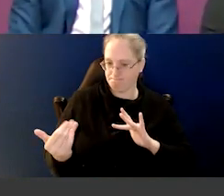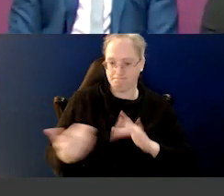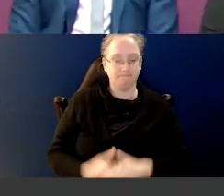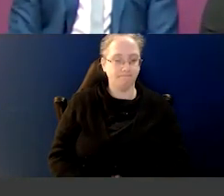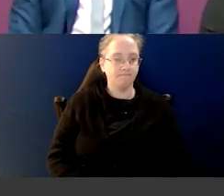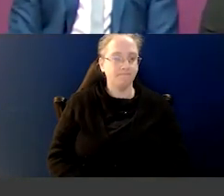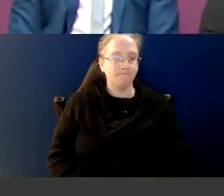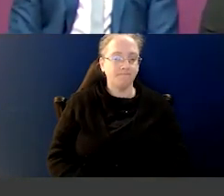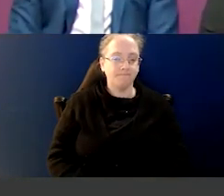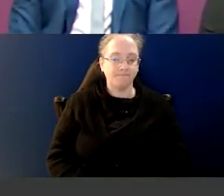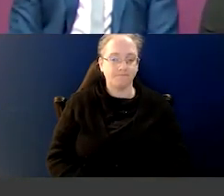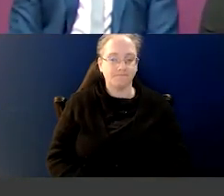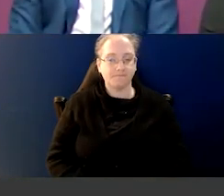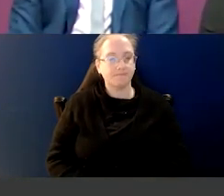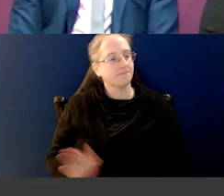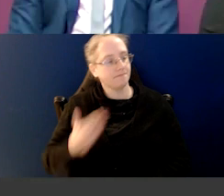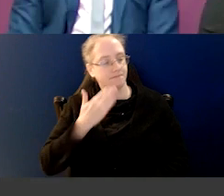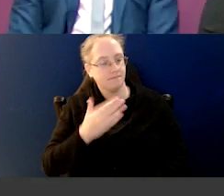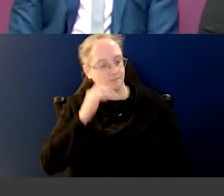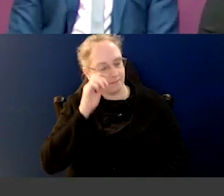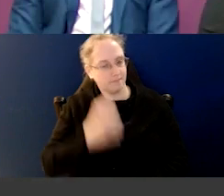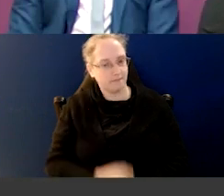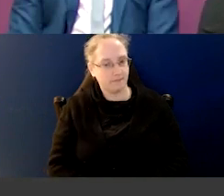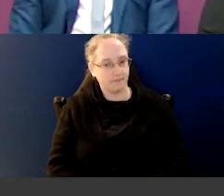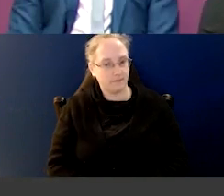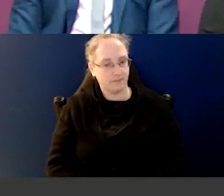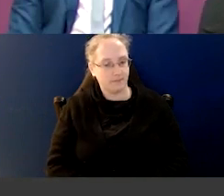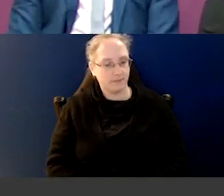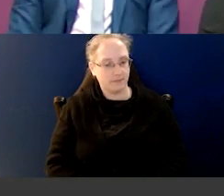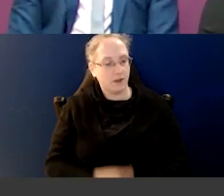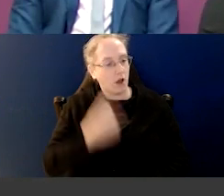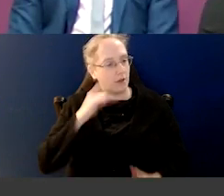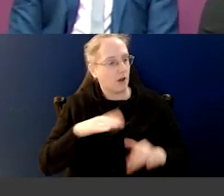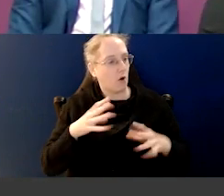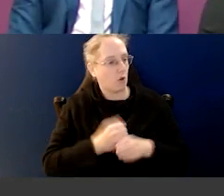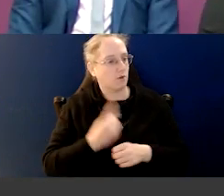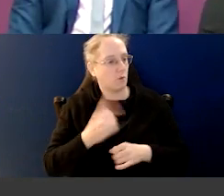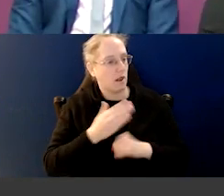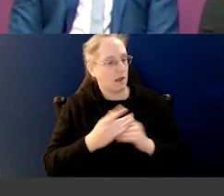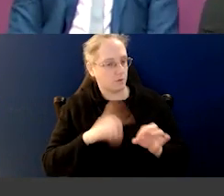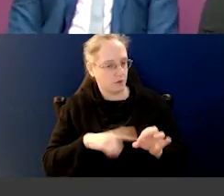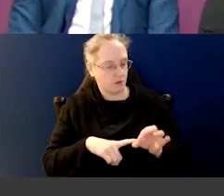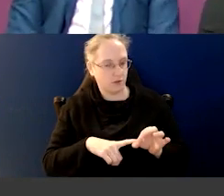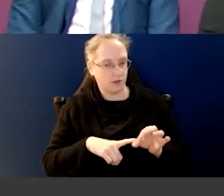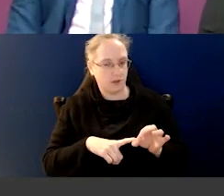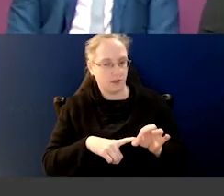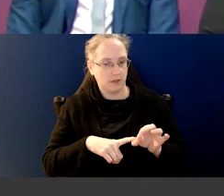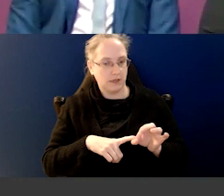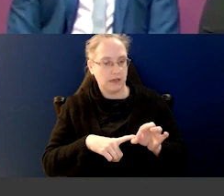And I think I'll close out with one last question, and it sort of flows on from what we've just been talking